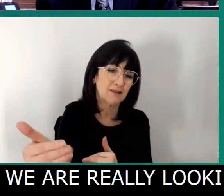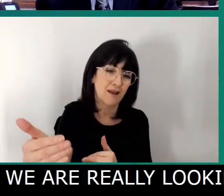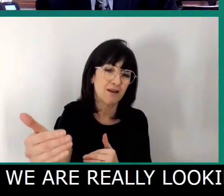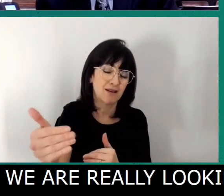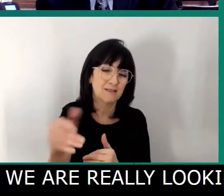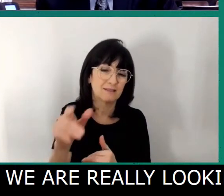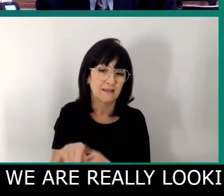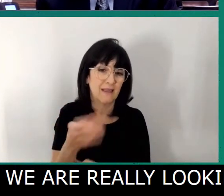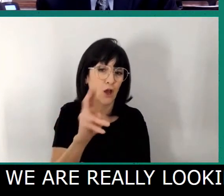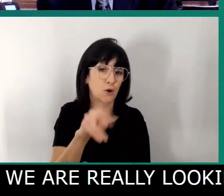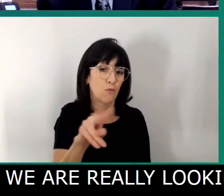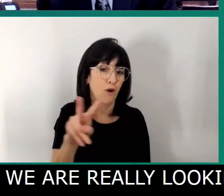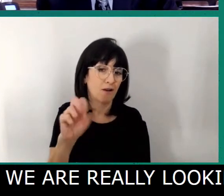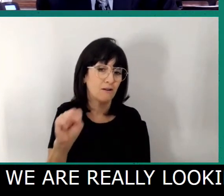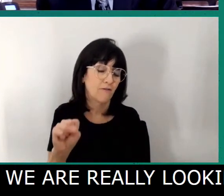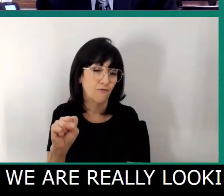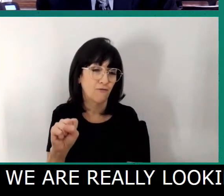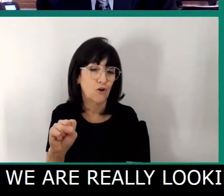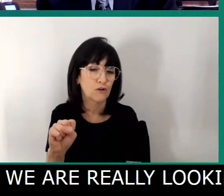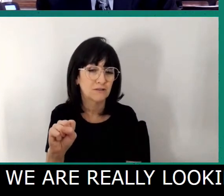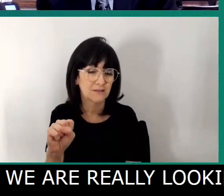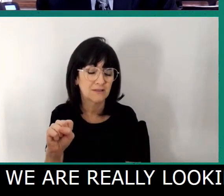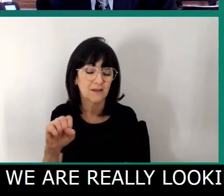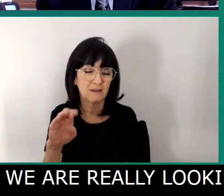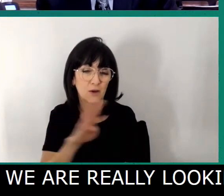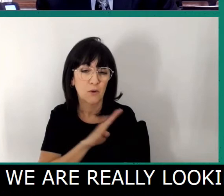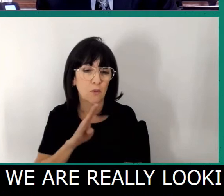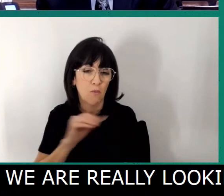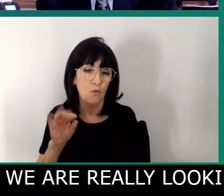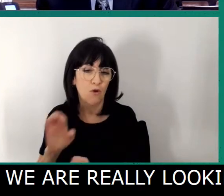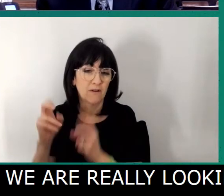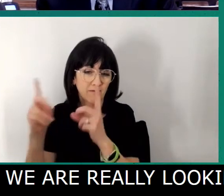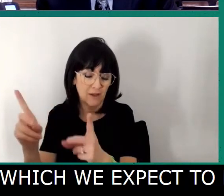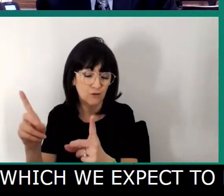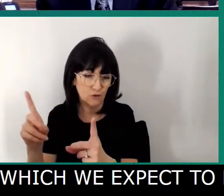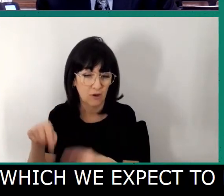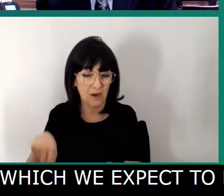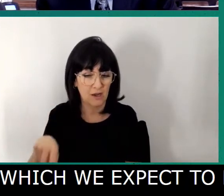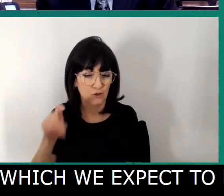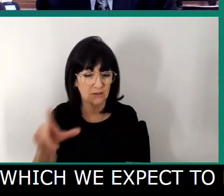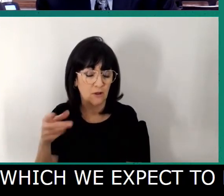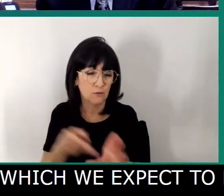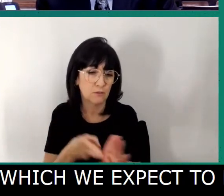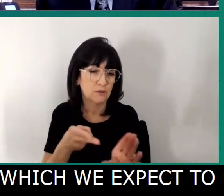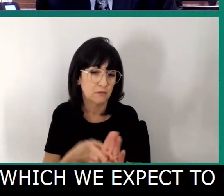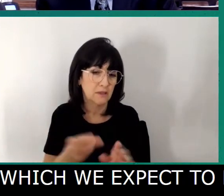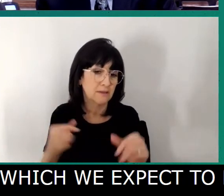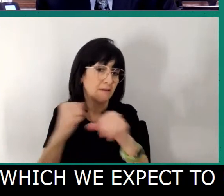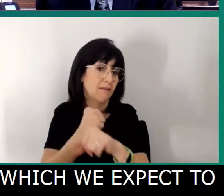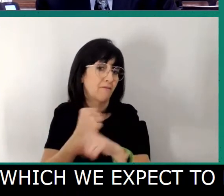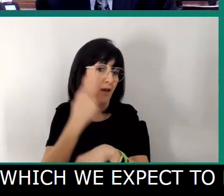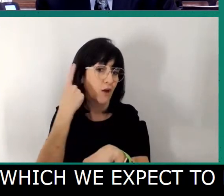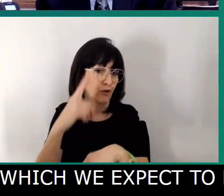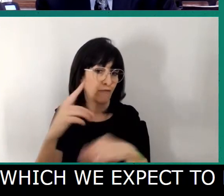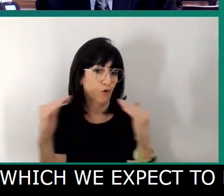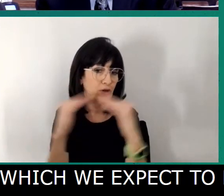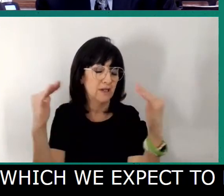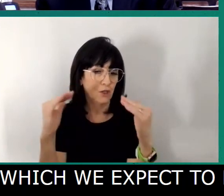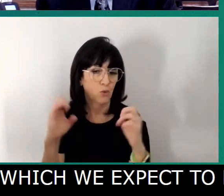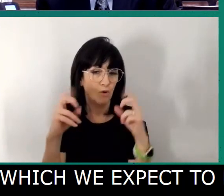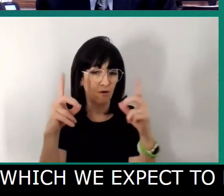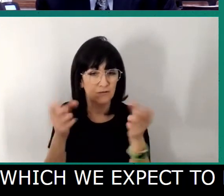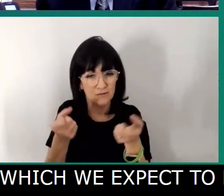of Education era and Delaware's participation in that, the fight for equal educational opportunities. And